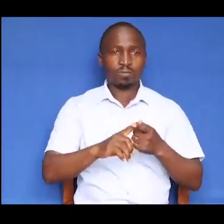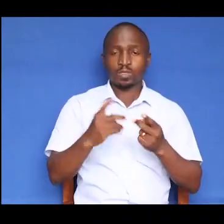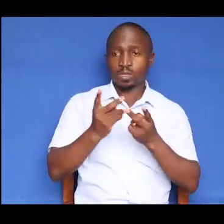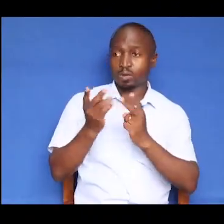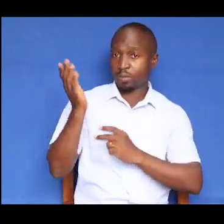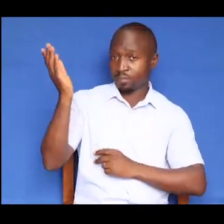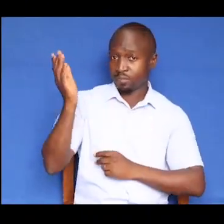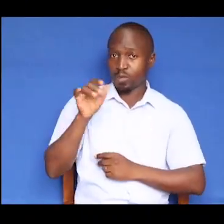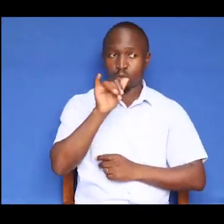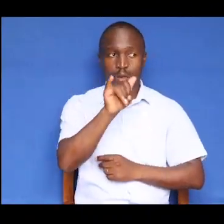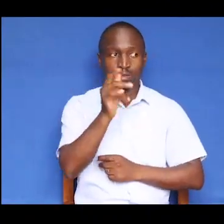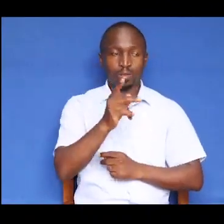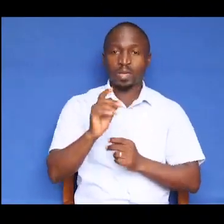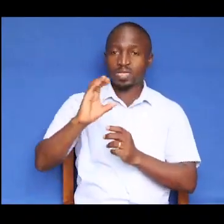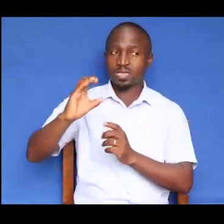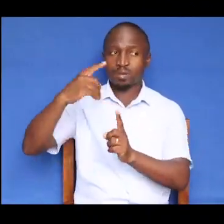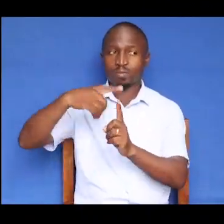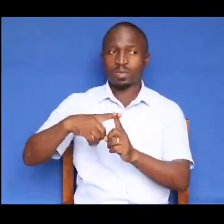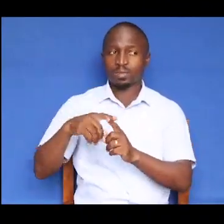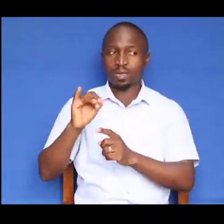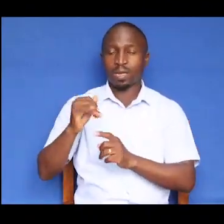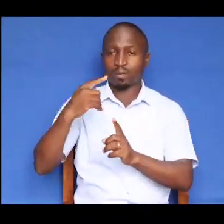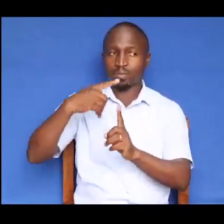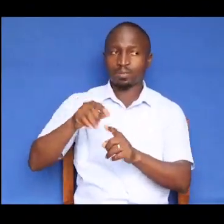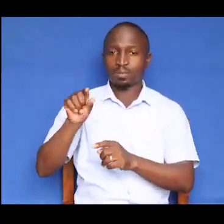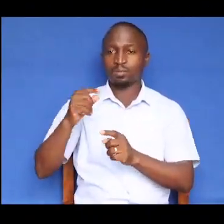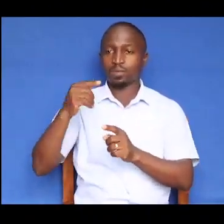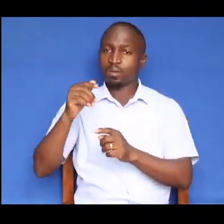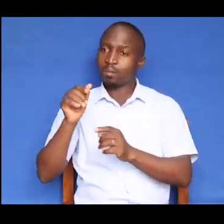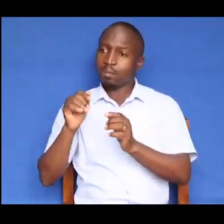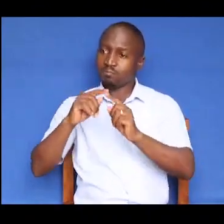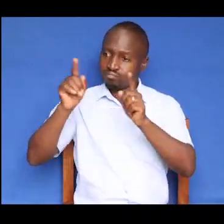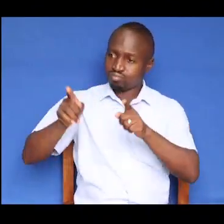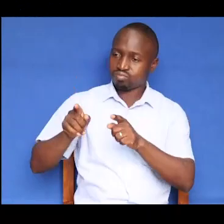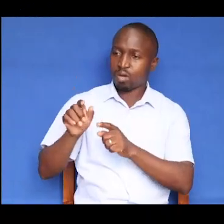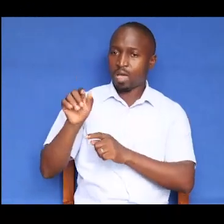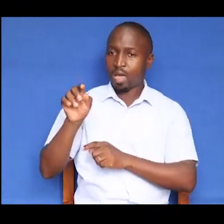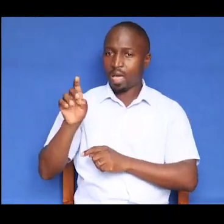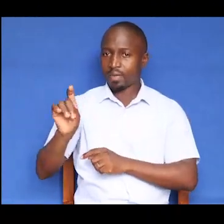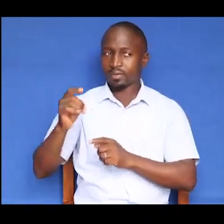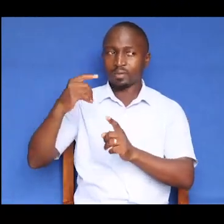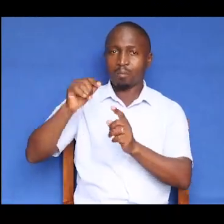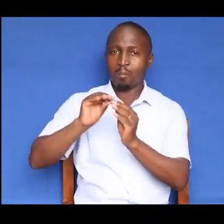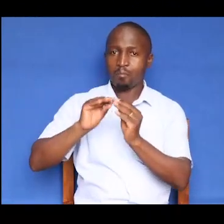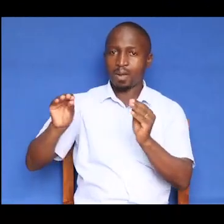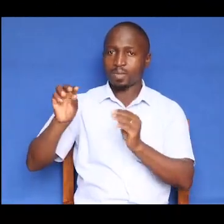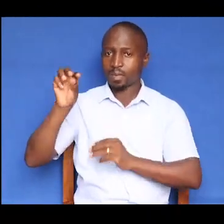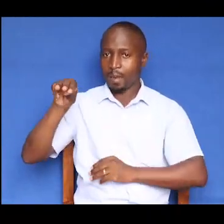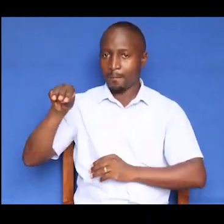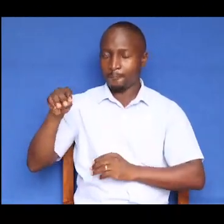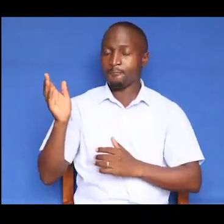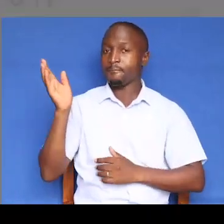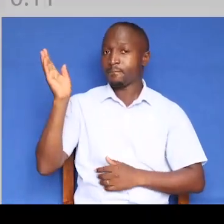plus X minus M, according to our data.